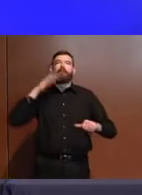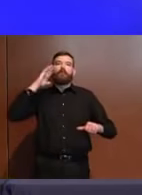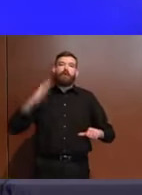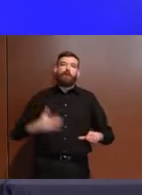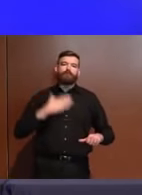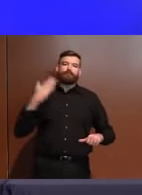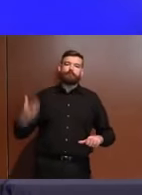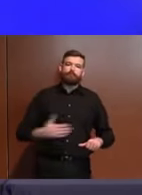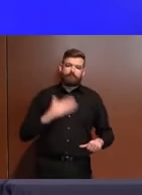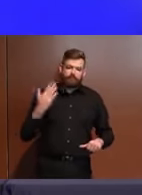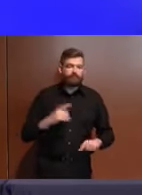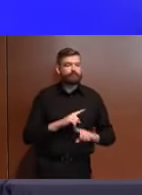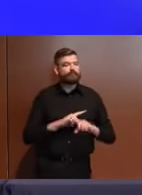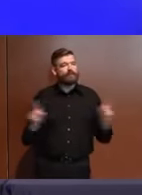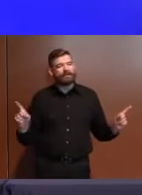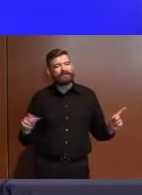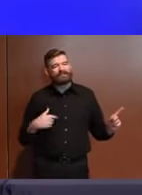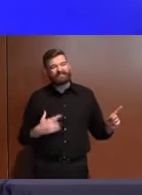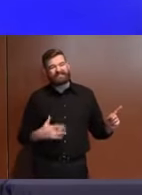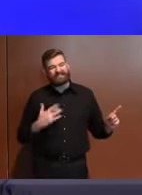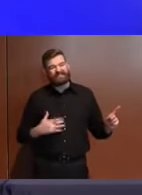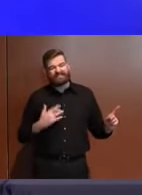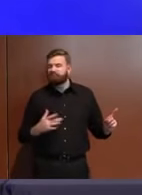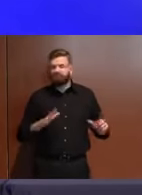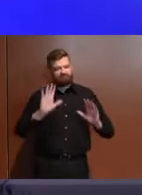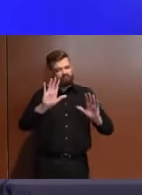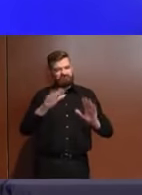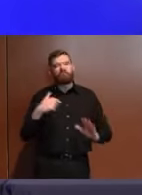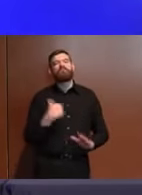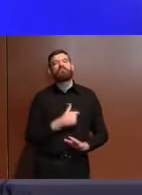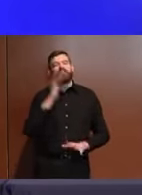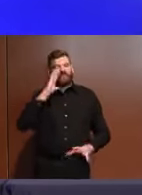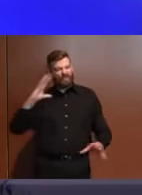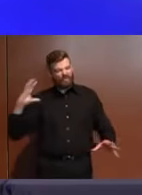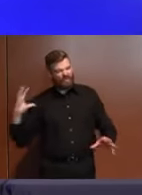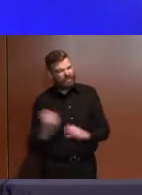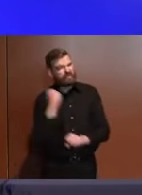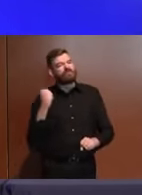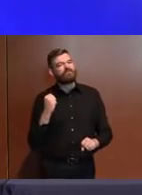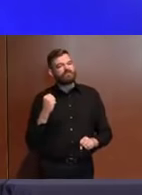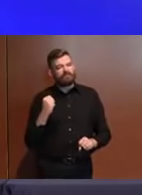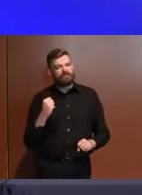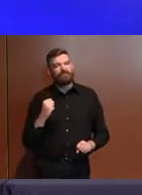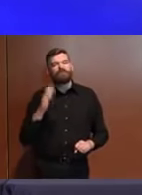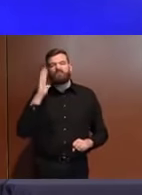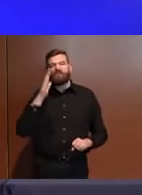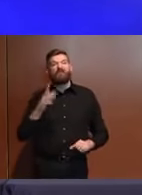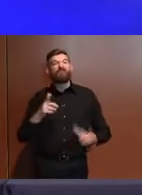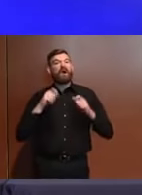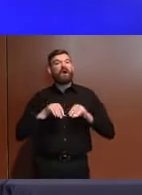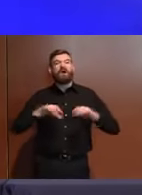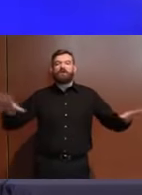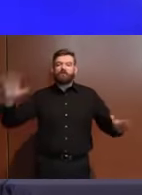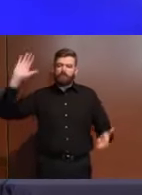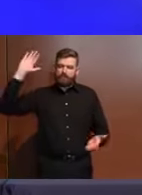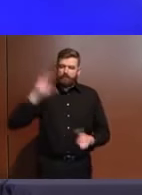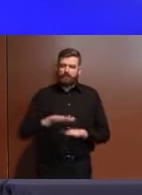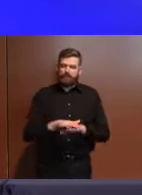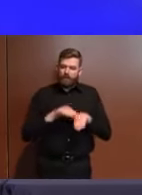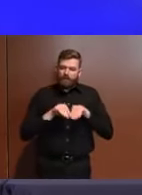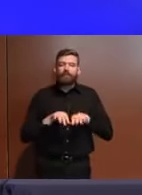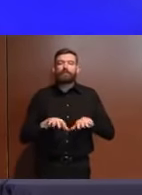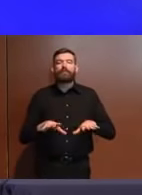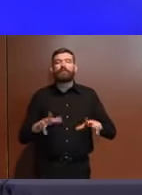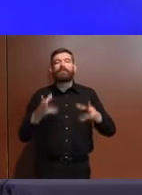much certainty, we will win this. We'll break the back of that curve. We'll break the back of that virus. And then we can